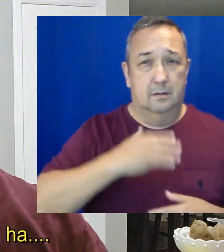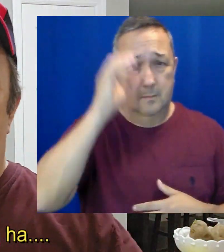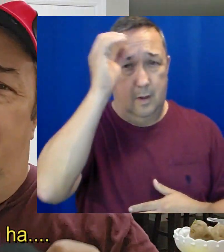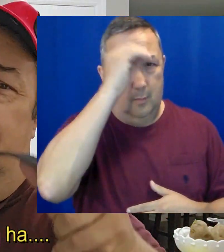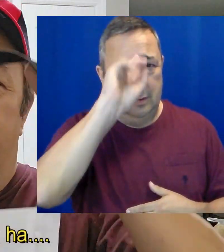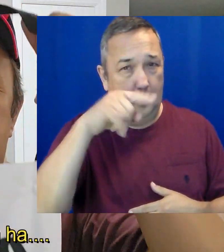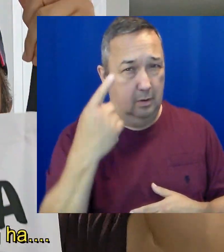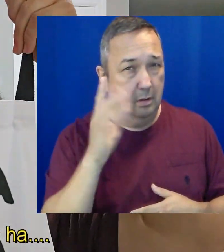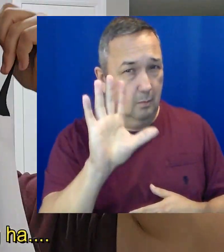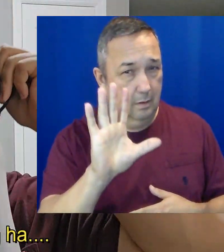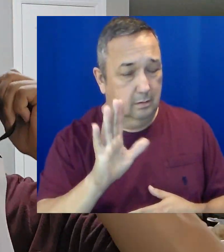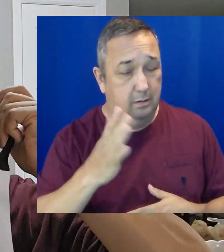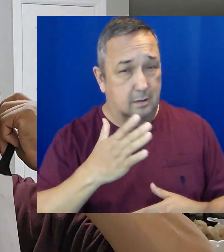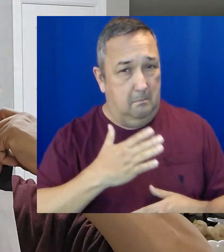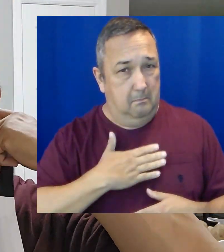Opinion ko na lang, ha?